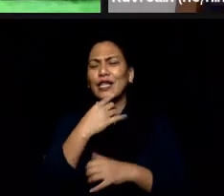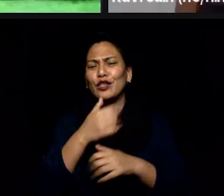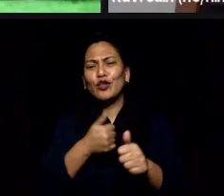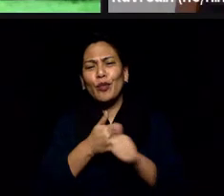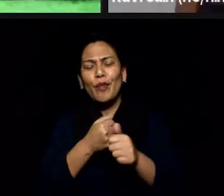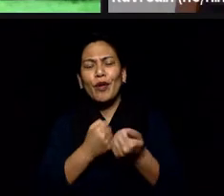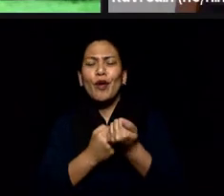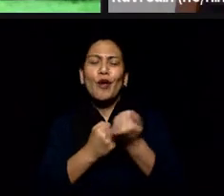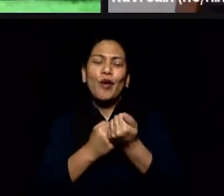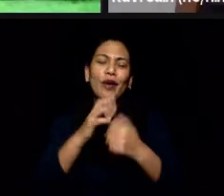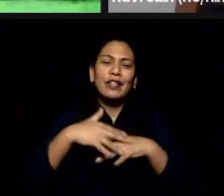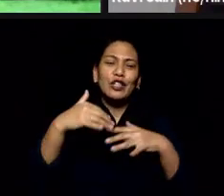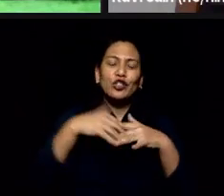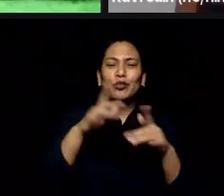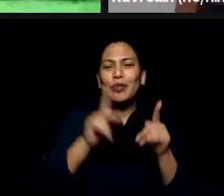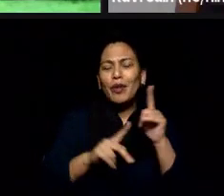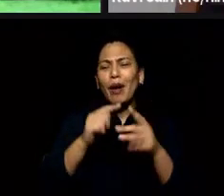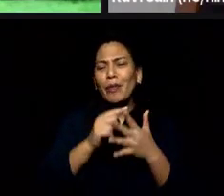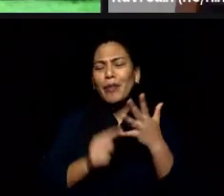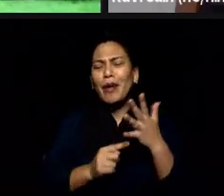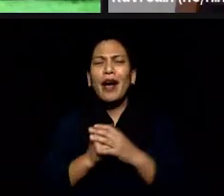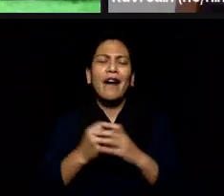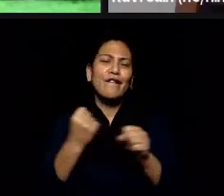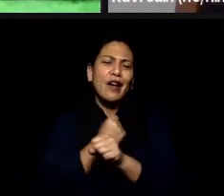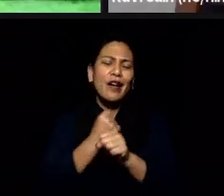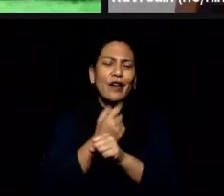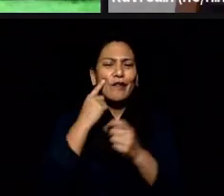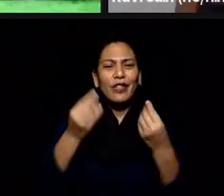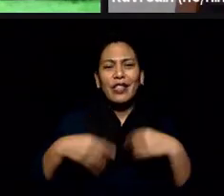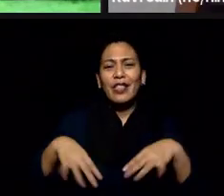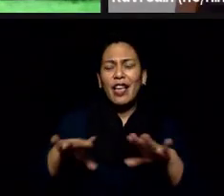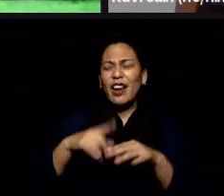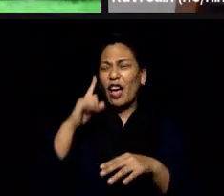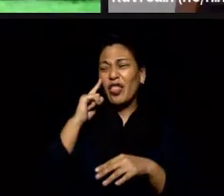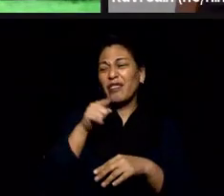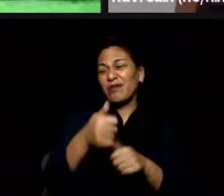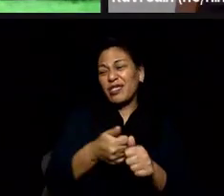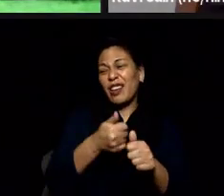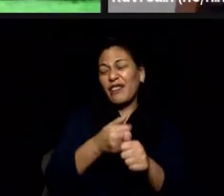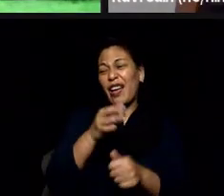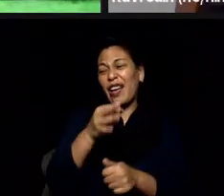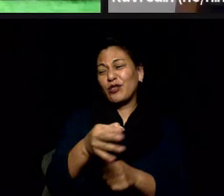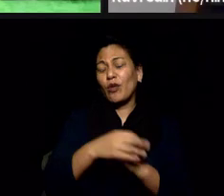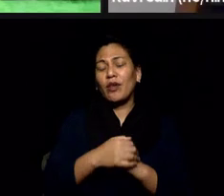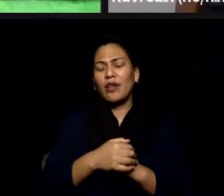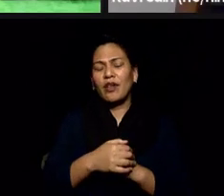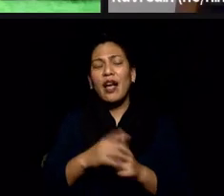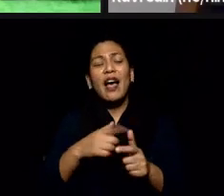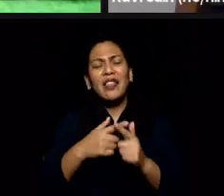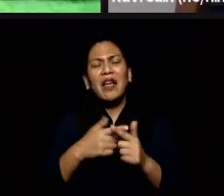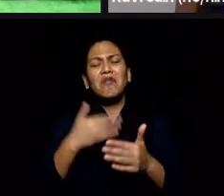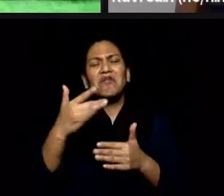people and fighting for the land. And I thought he was an asshole. Then I saw him again.